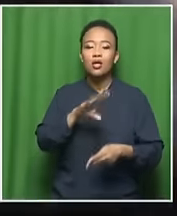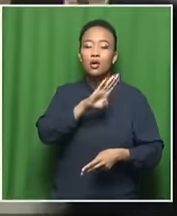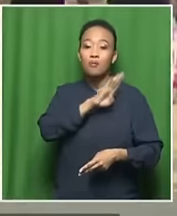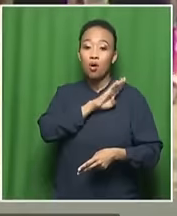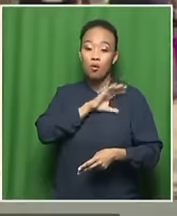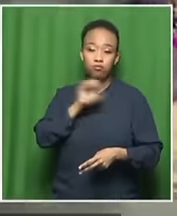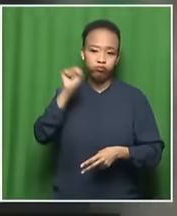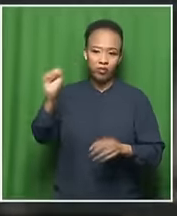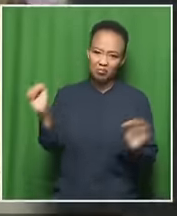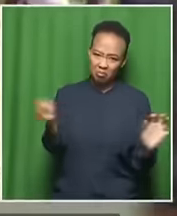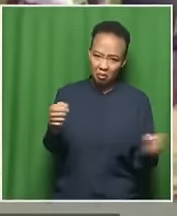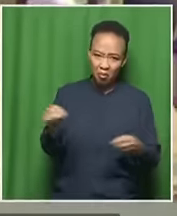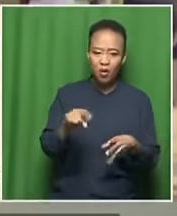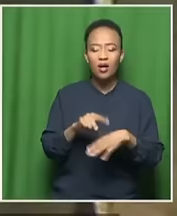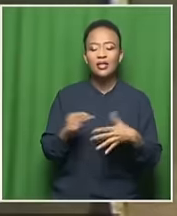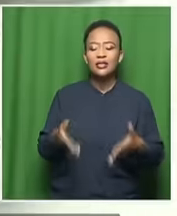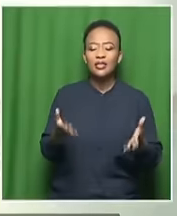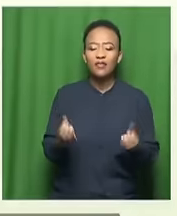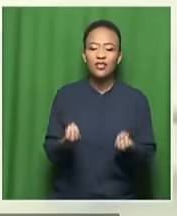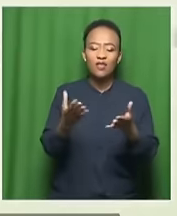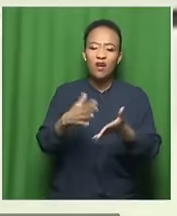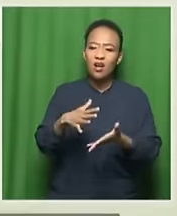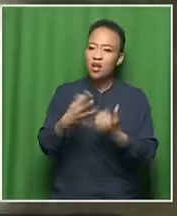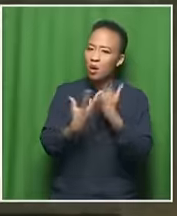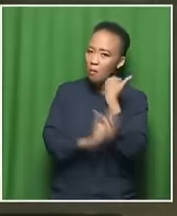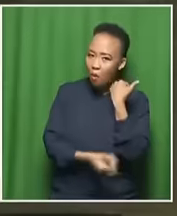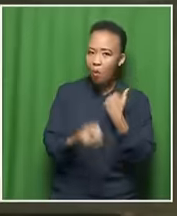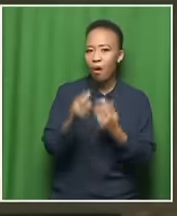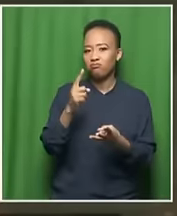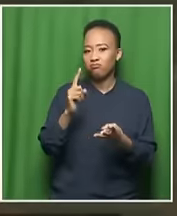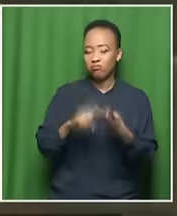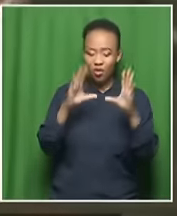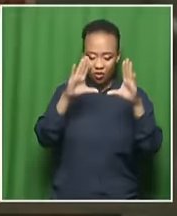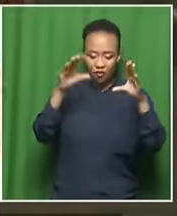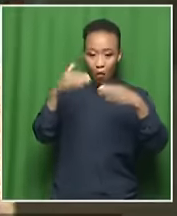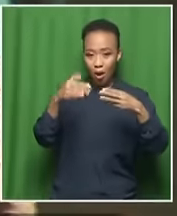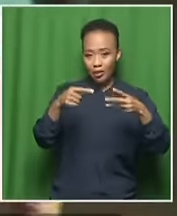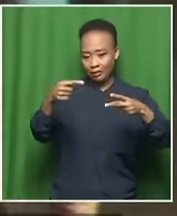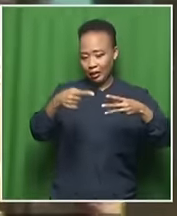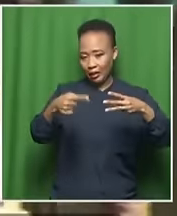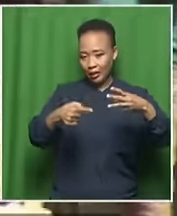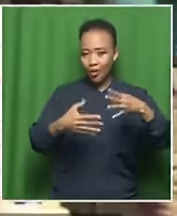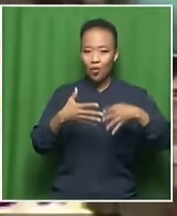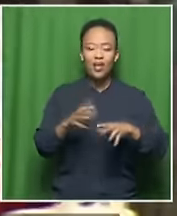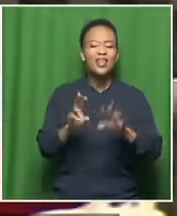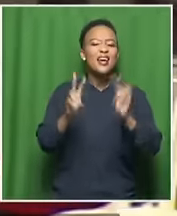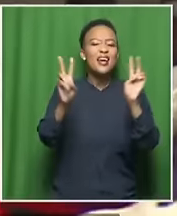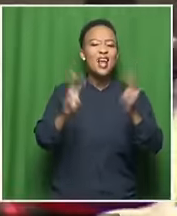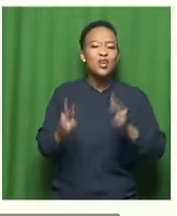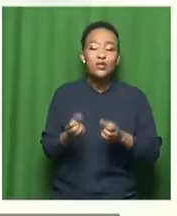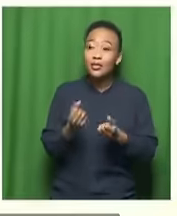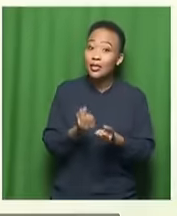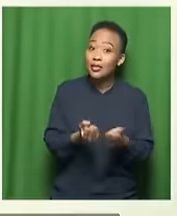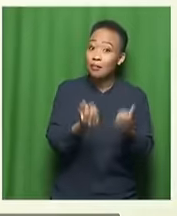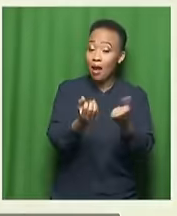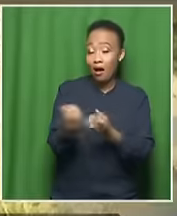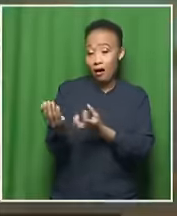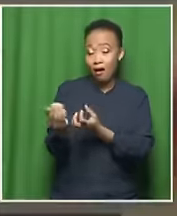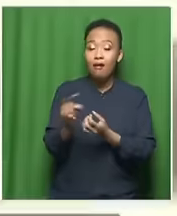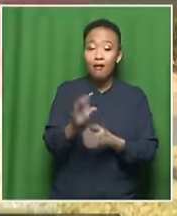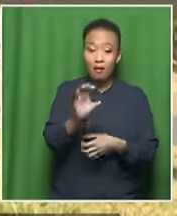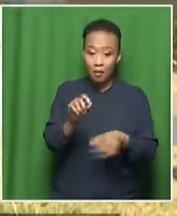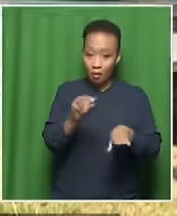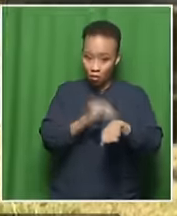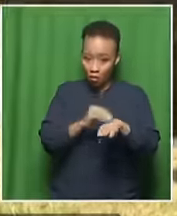fix poor service delivery, as well as restore reliable electricity supply among its core pillars. The party